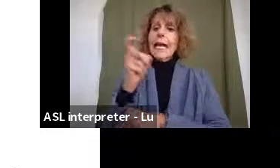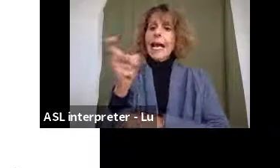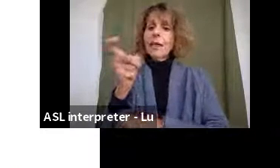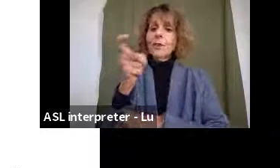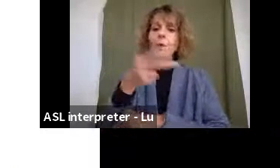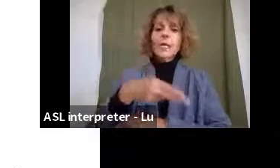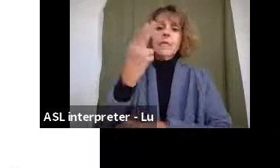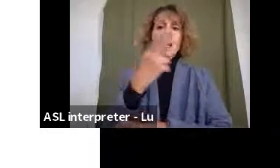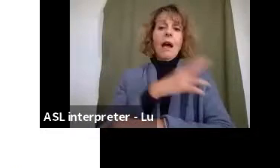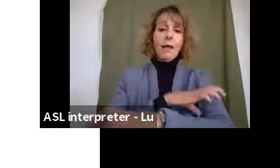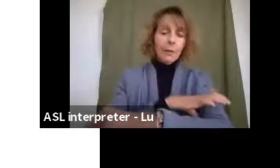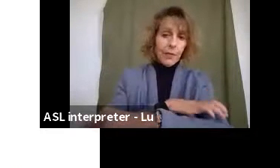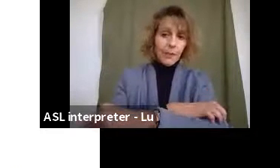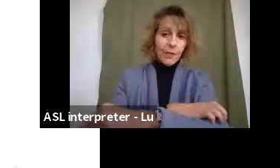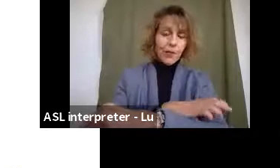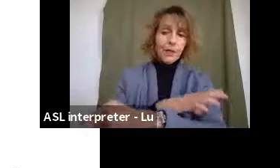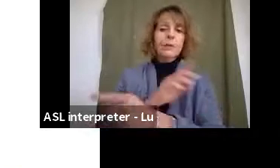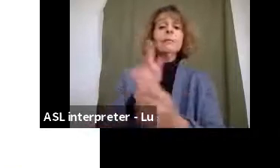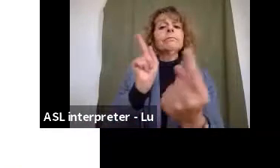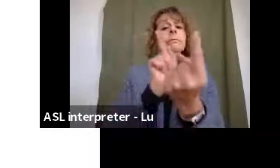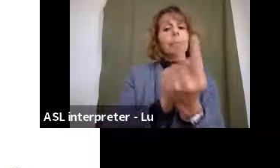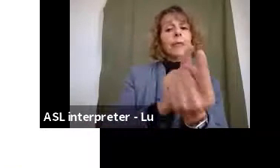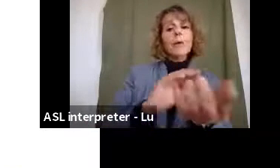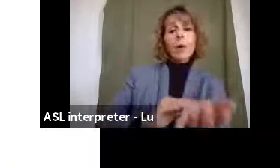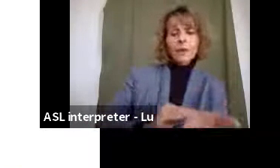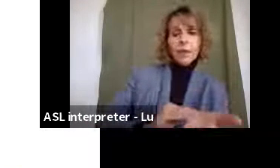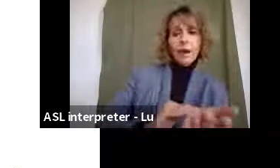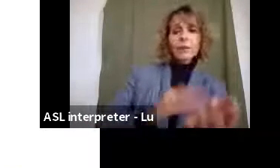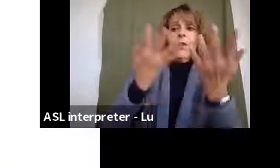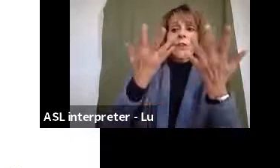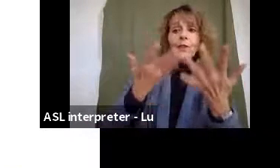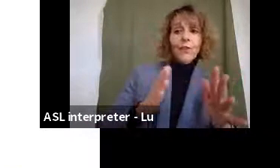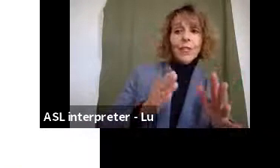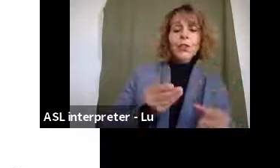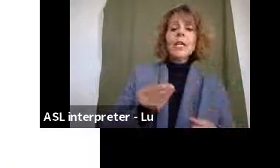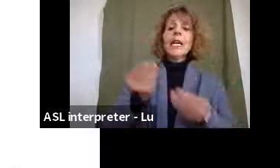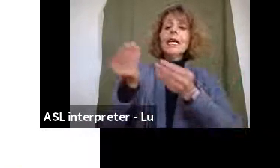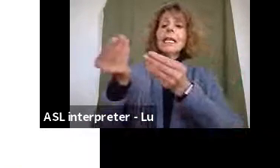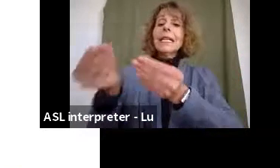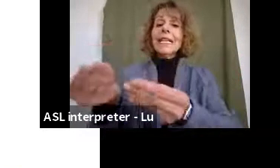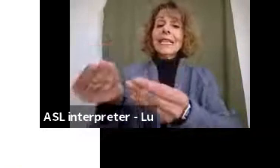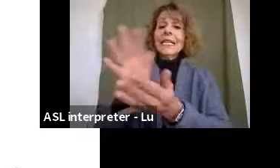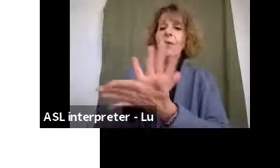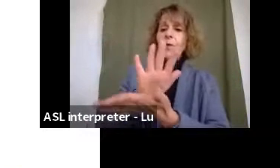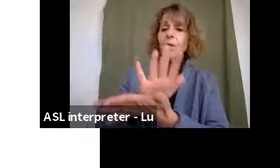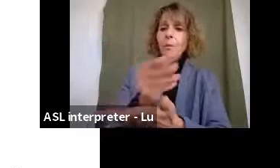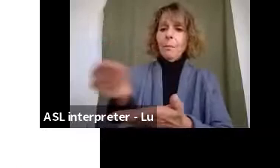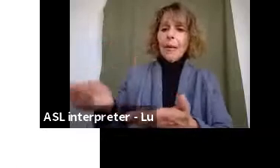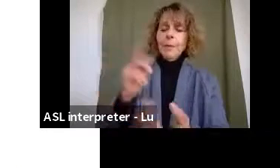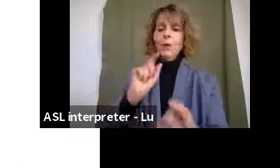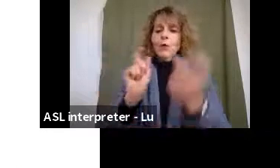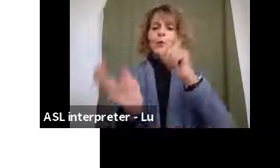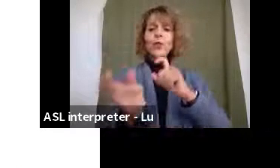patients are given handouts to help them manage medication and lifestyle changes. What may